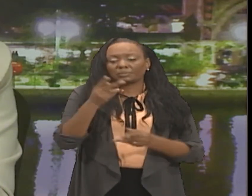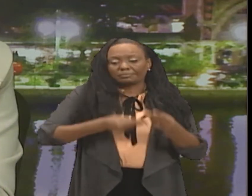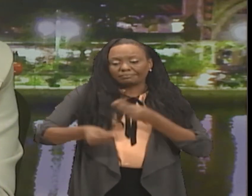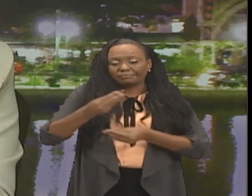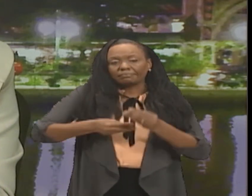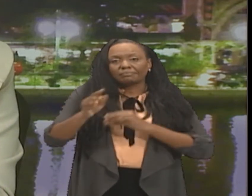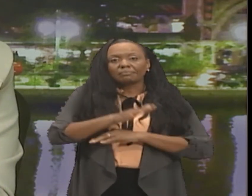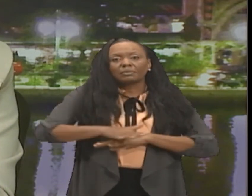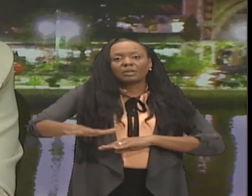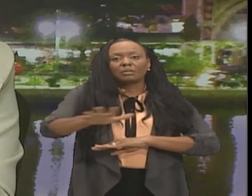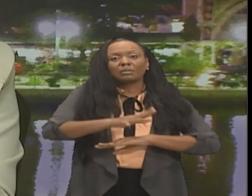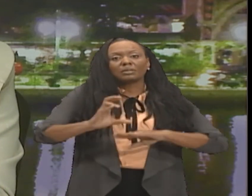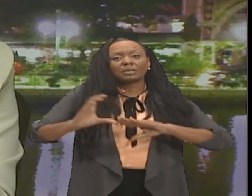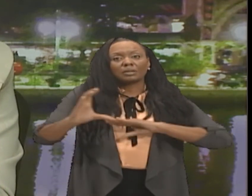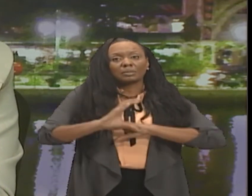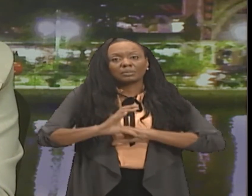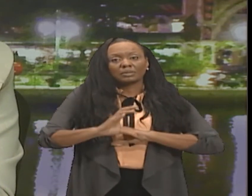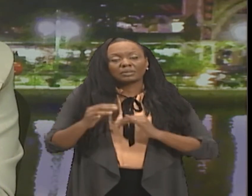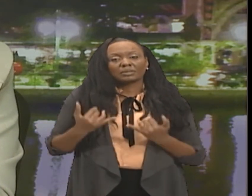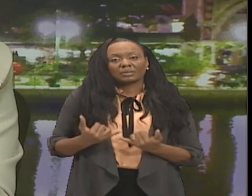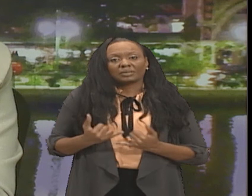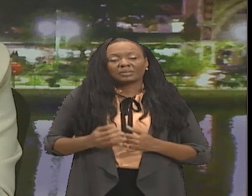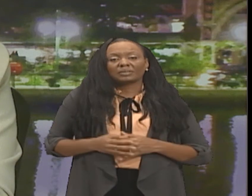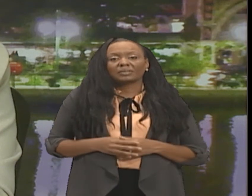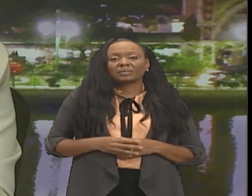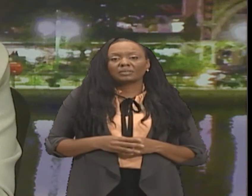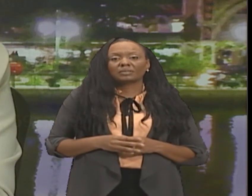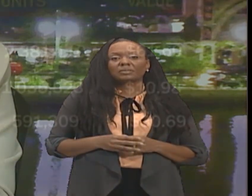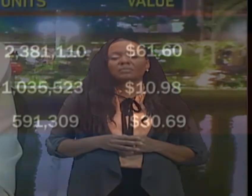selected exchanges across the region.